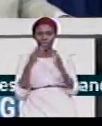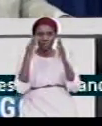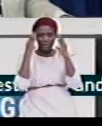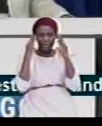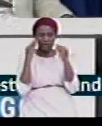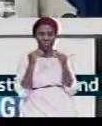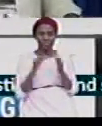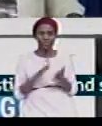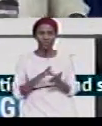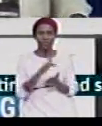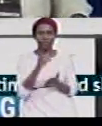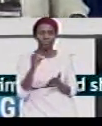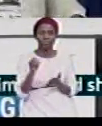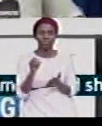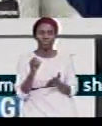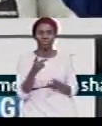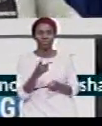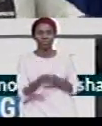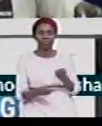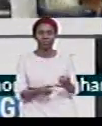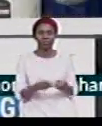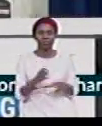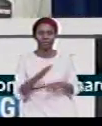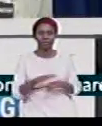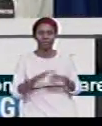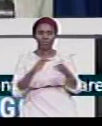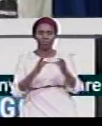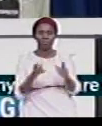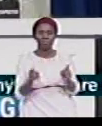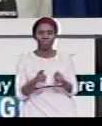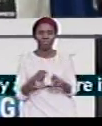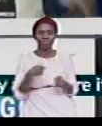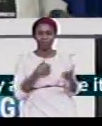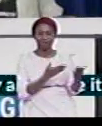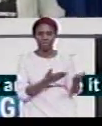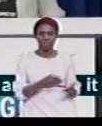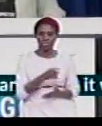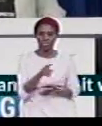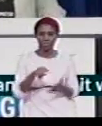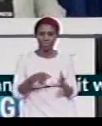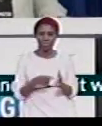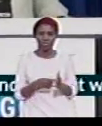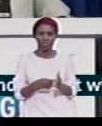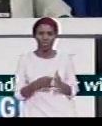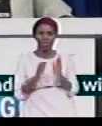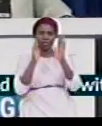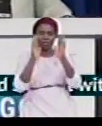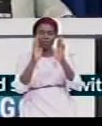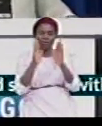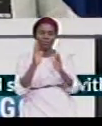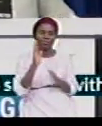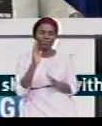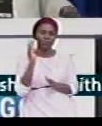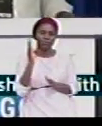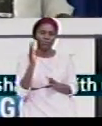online. As we bring you this striking testimony from Abuja, where Mr. Roland